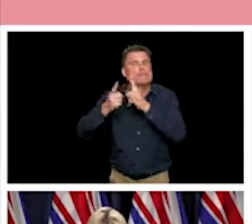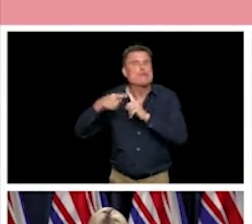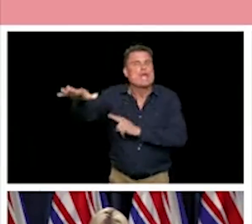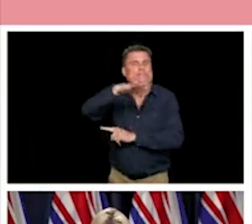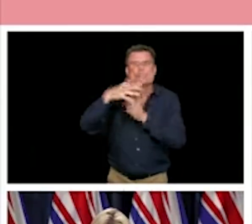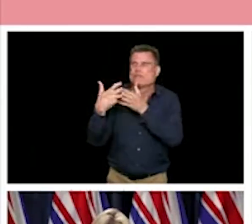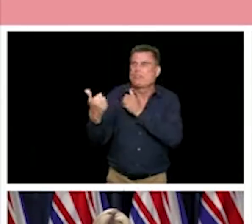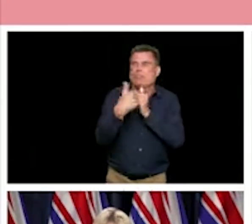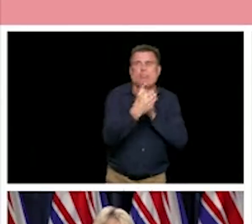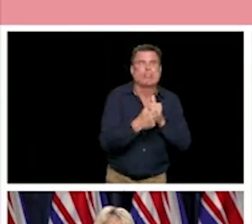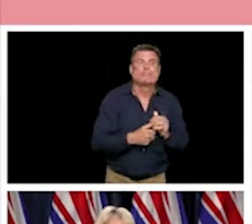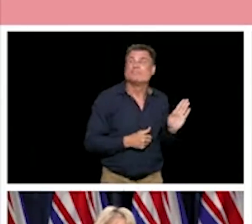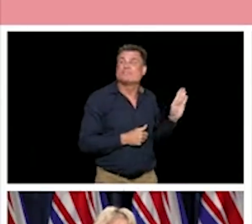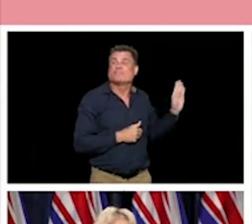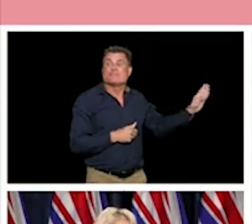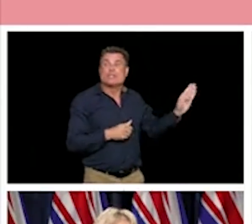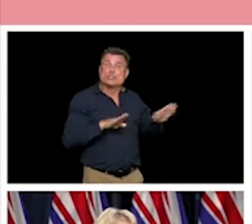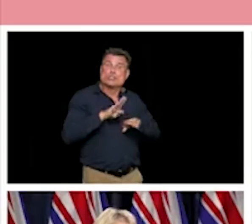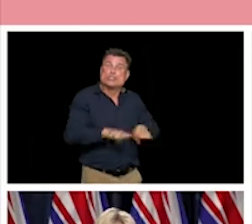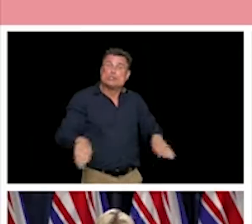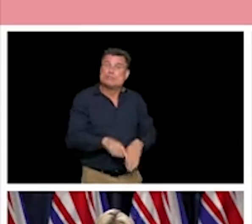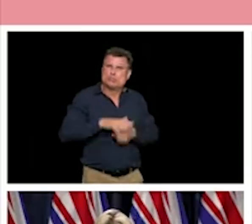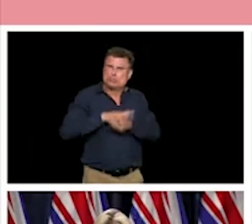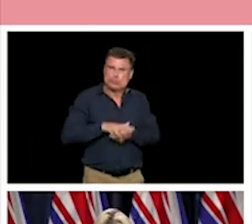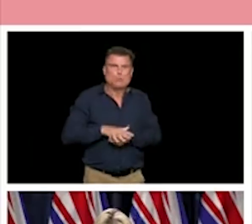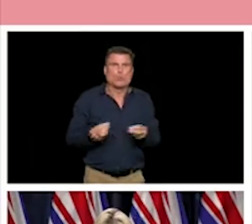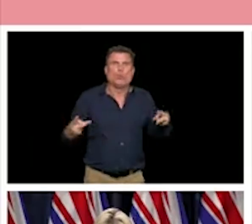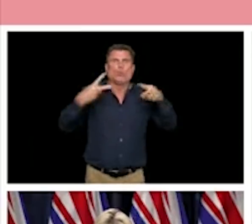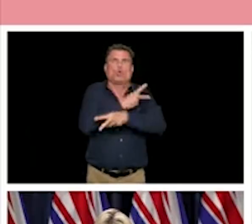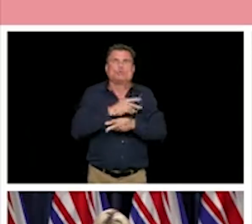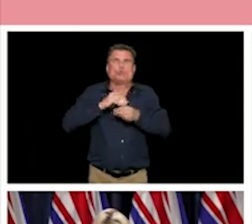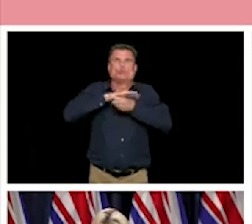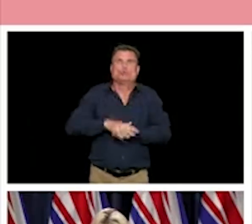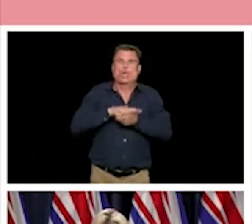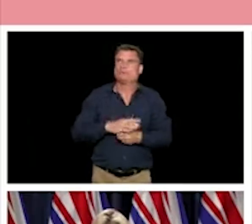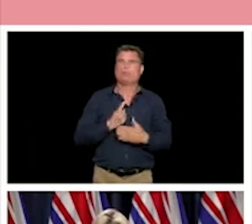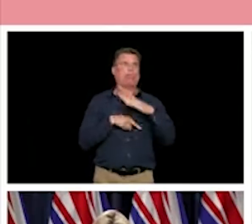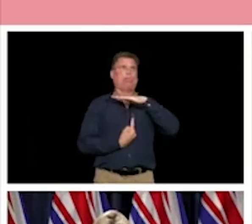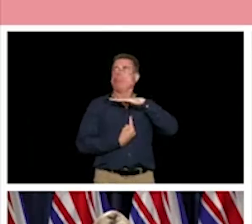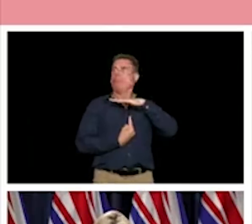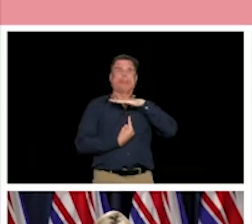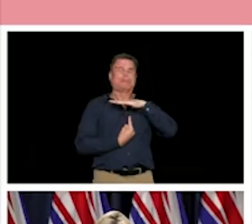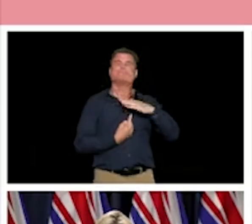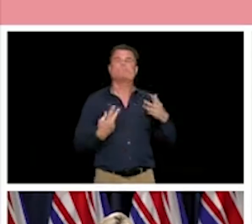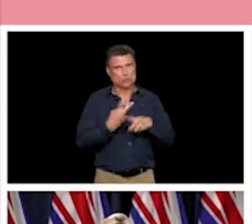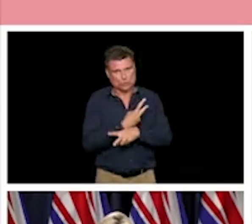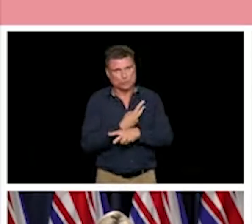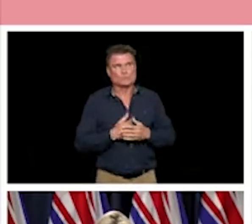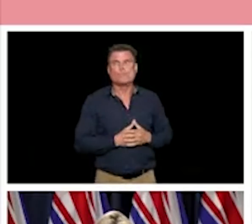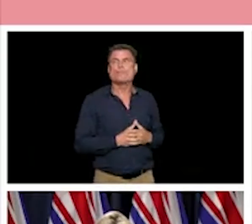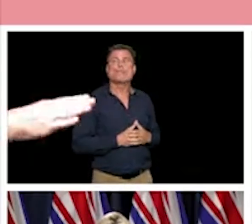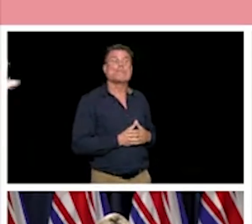stress. This, of course, was reflected again among economic differences in the households.